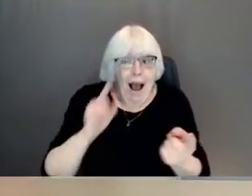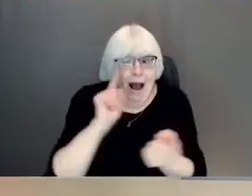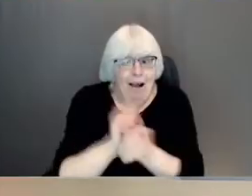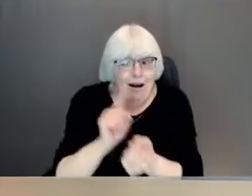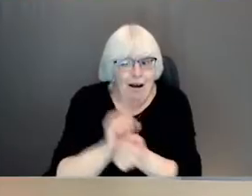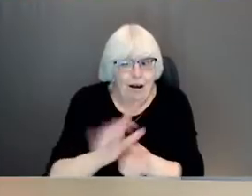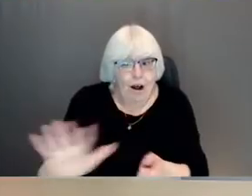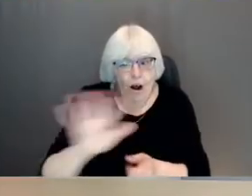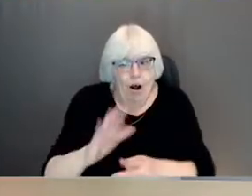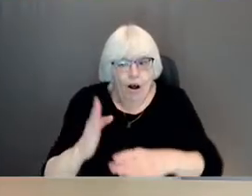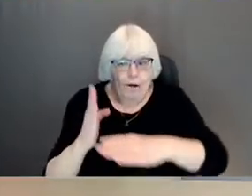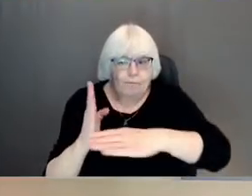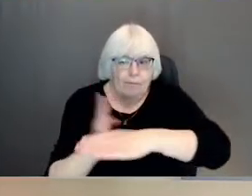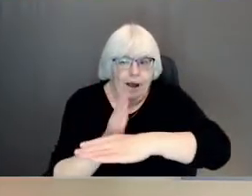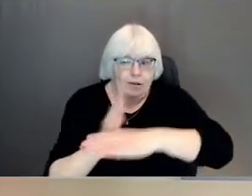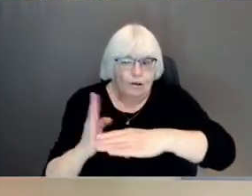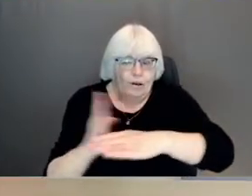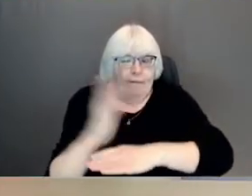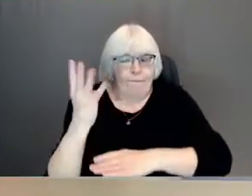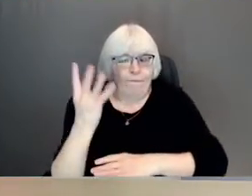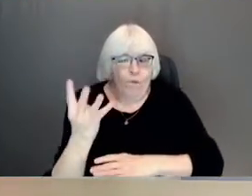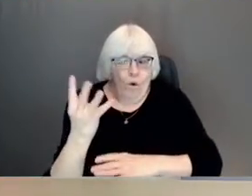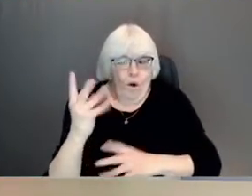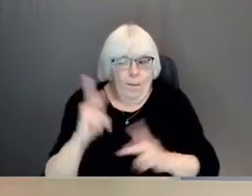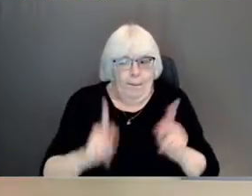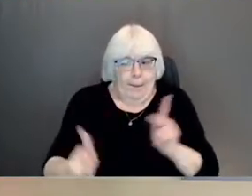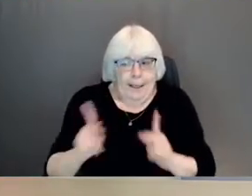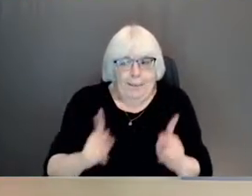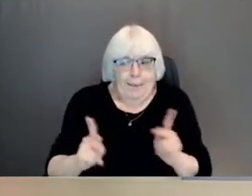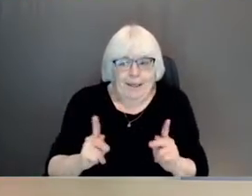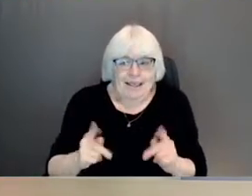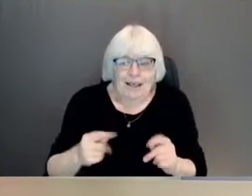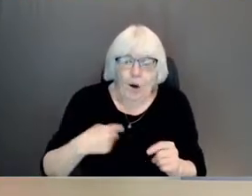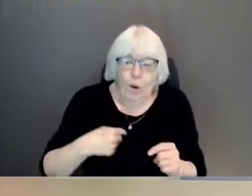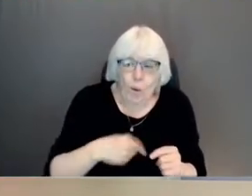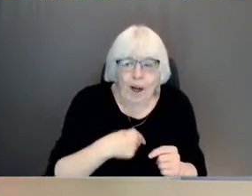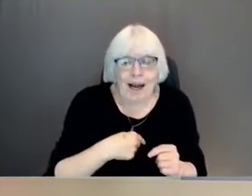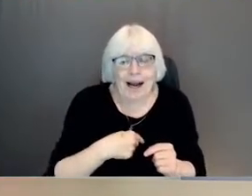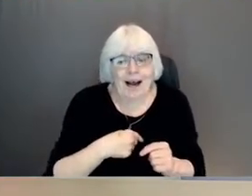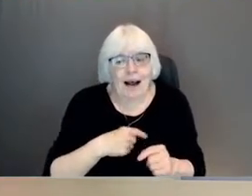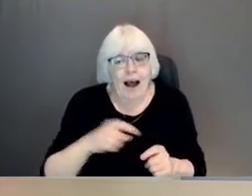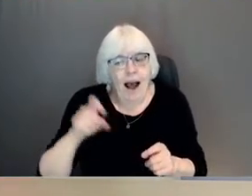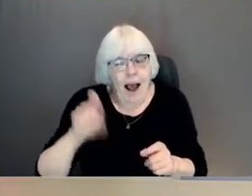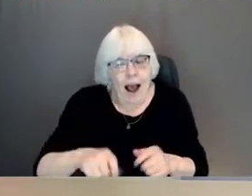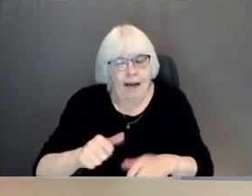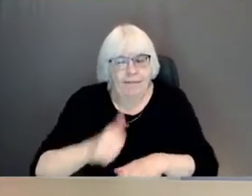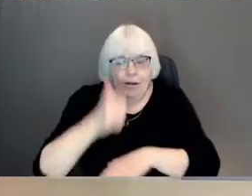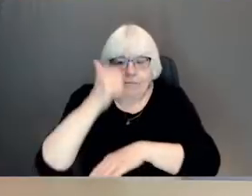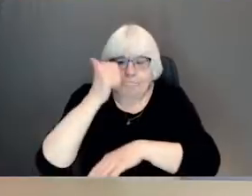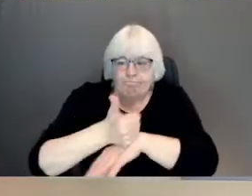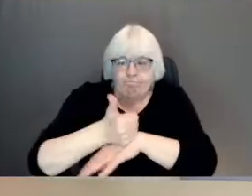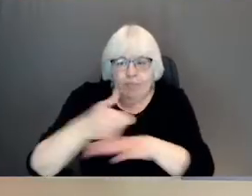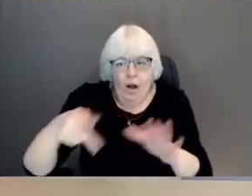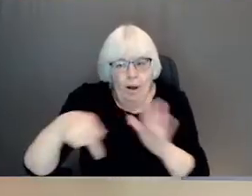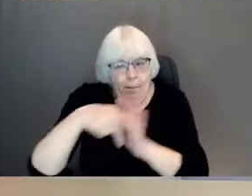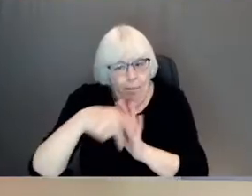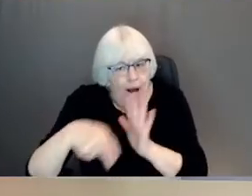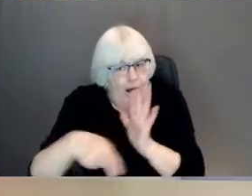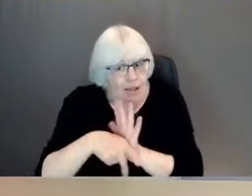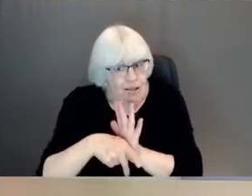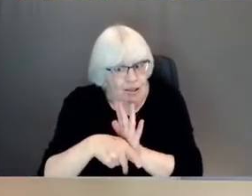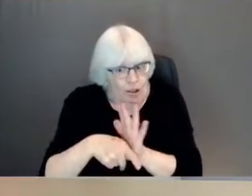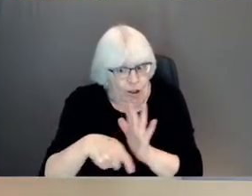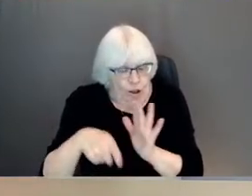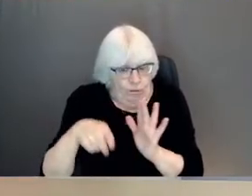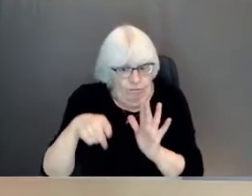of essential services in the province. This policy allows our office to grant approval for an essential worker who is a close